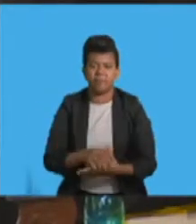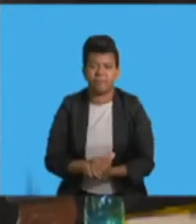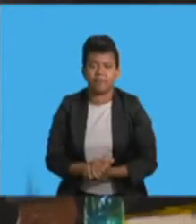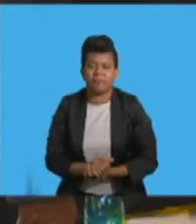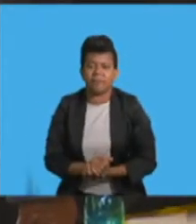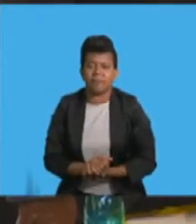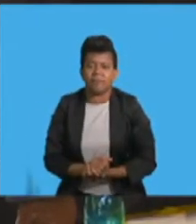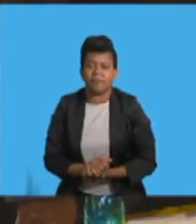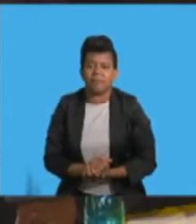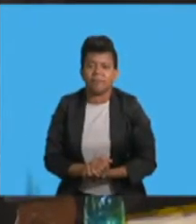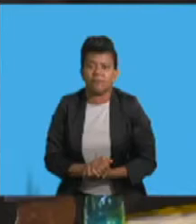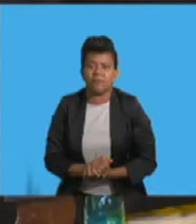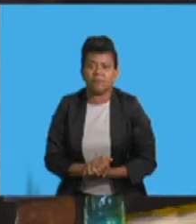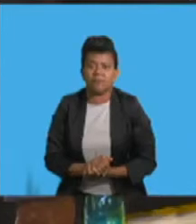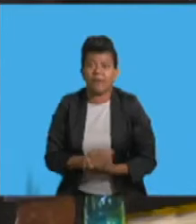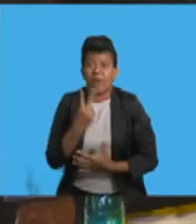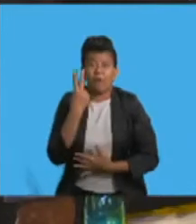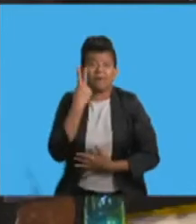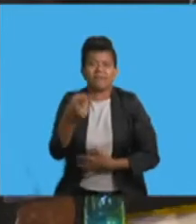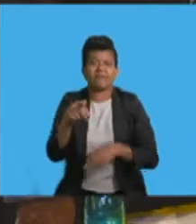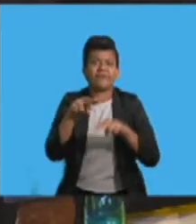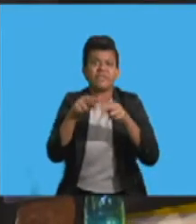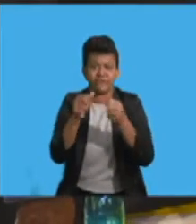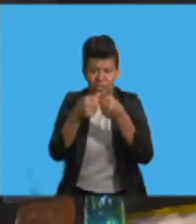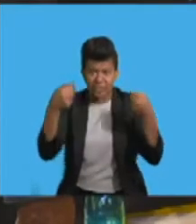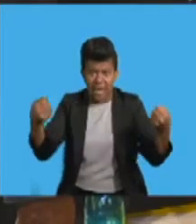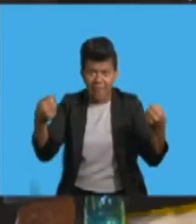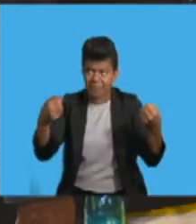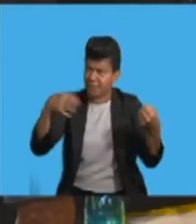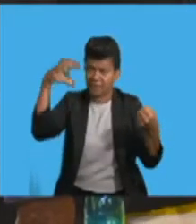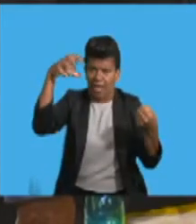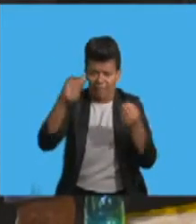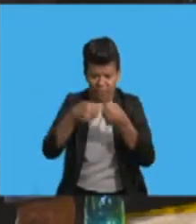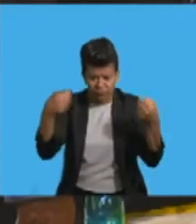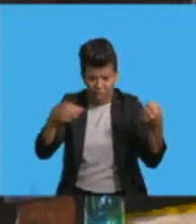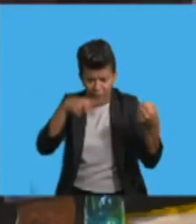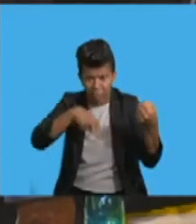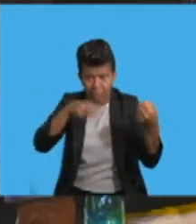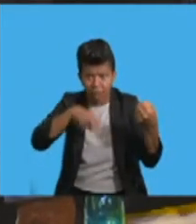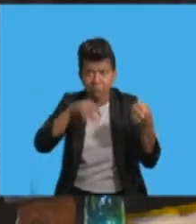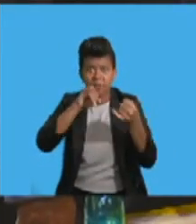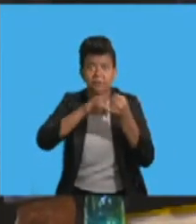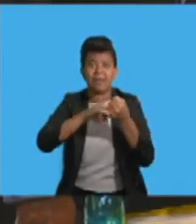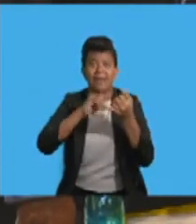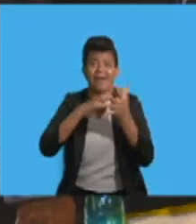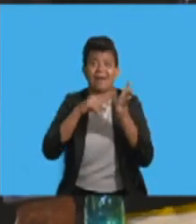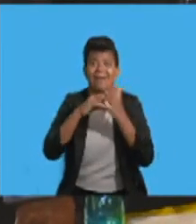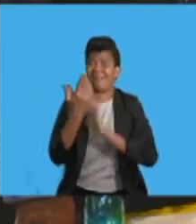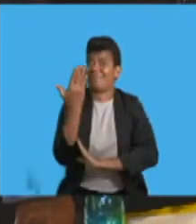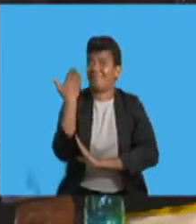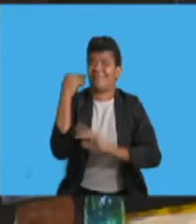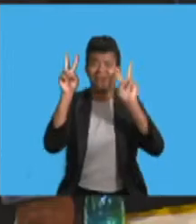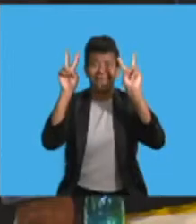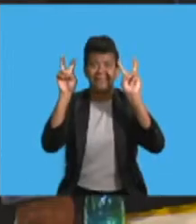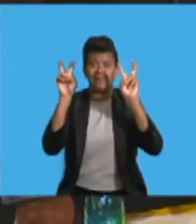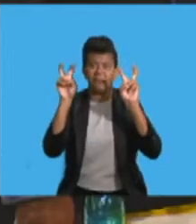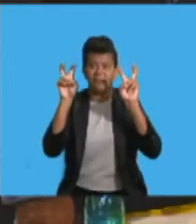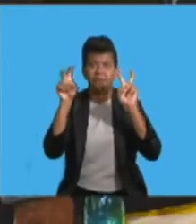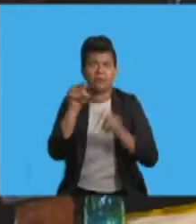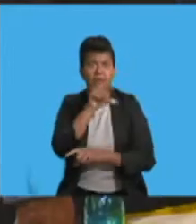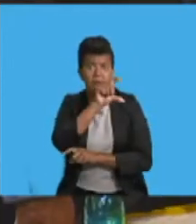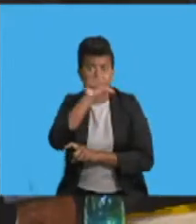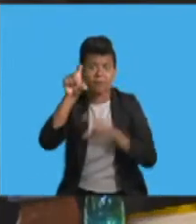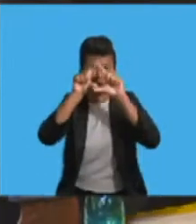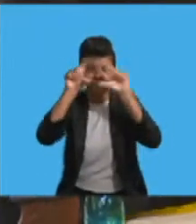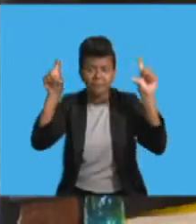in the Fiji Sun on Saturday, there was an article titled Lodge